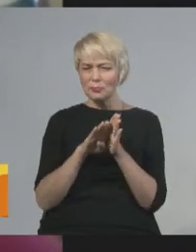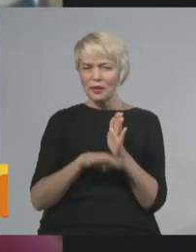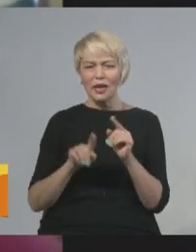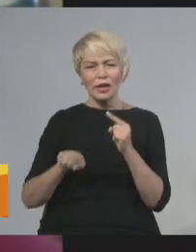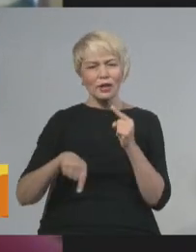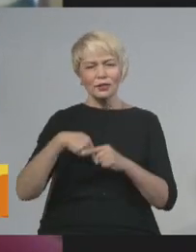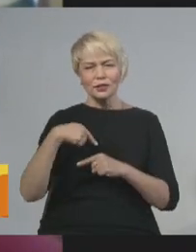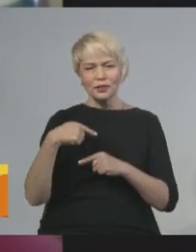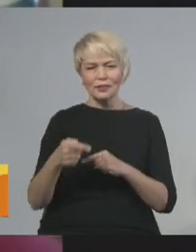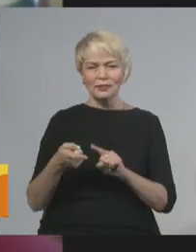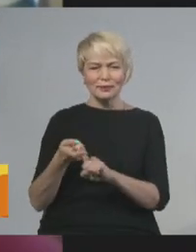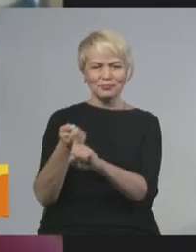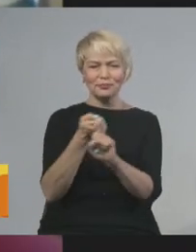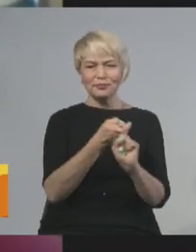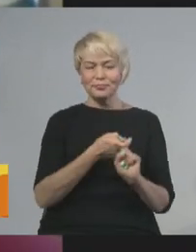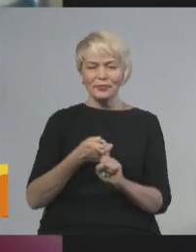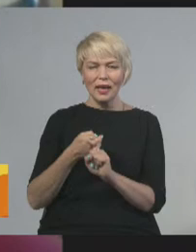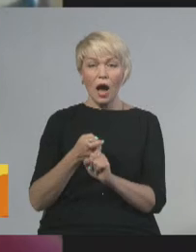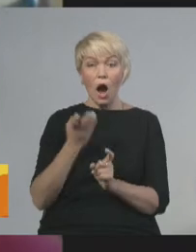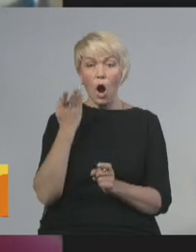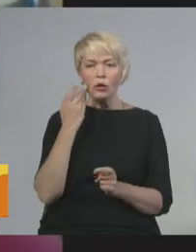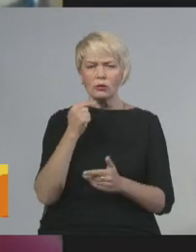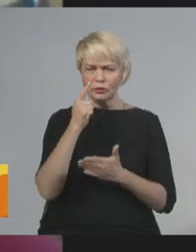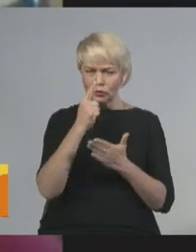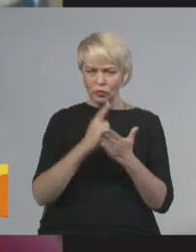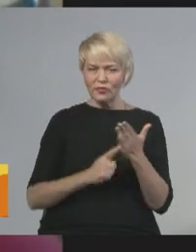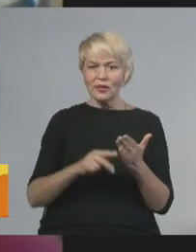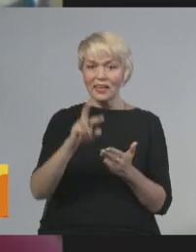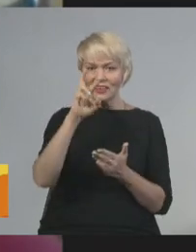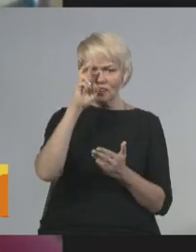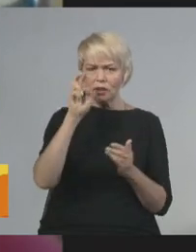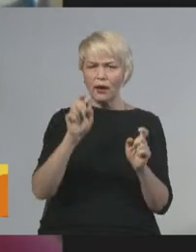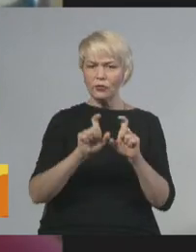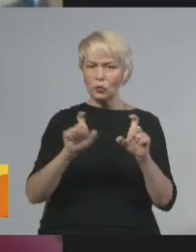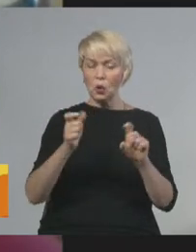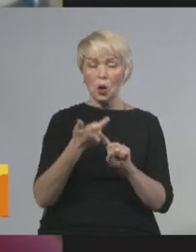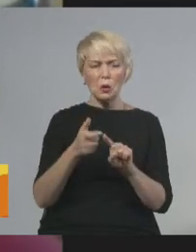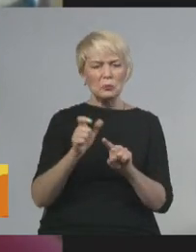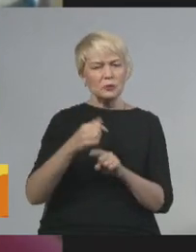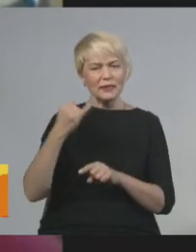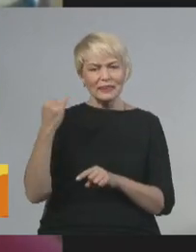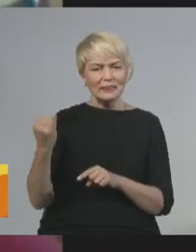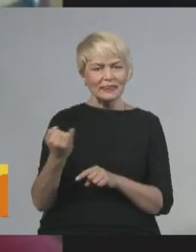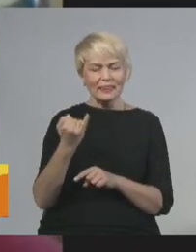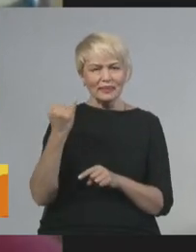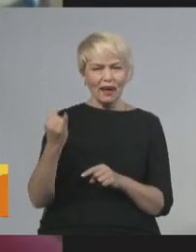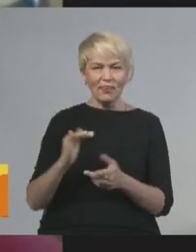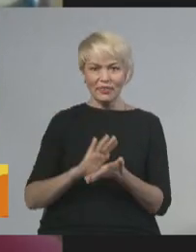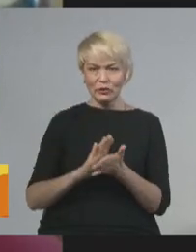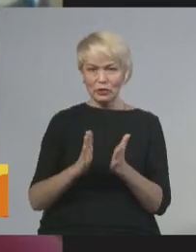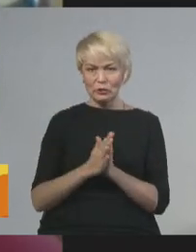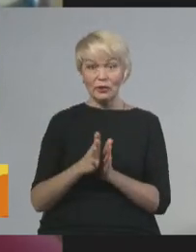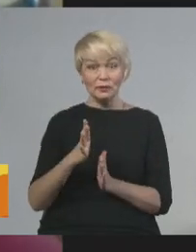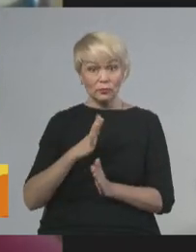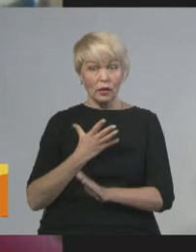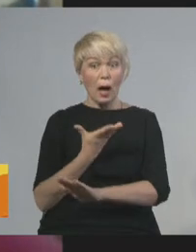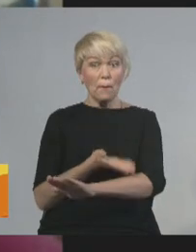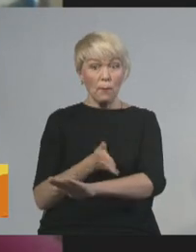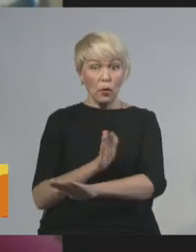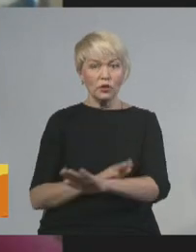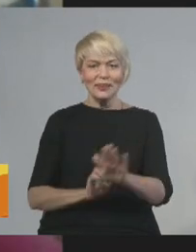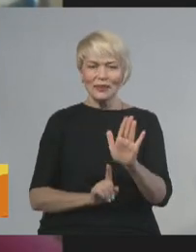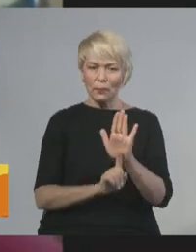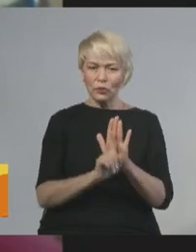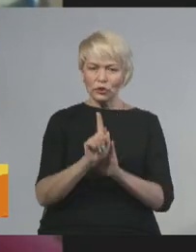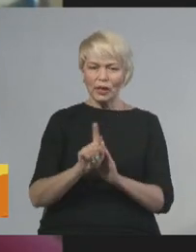institutions this is a very interest this was a very interest very interesting here in poland because in the beginning of the pandemic despite the